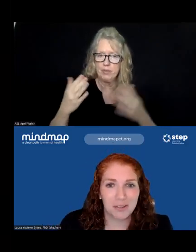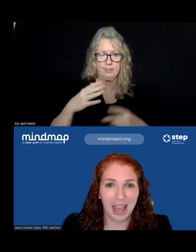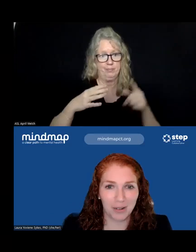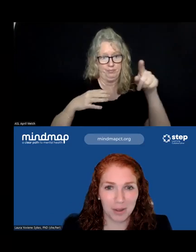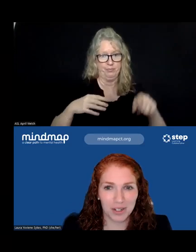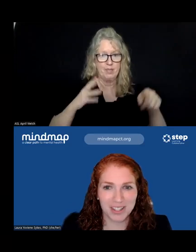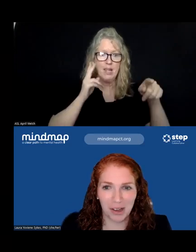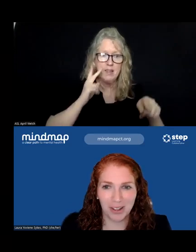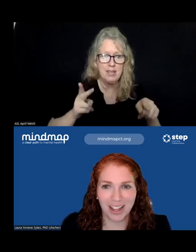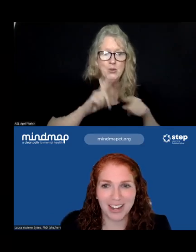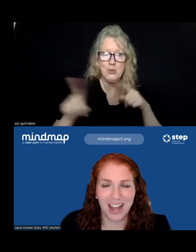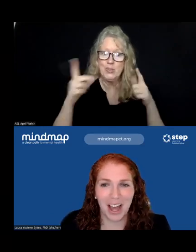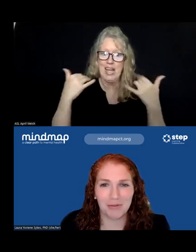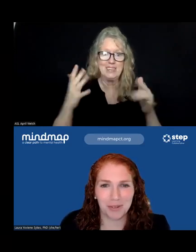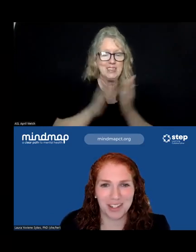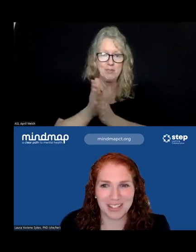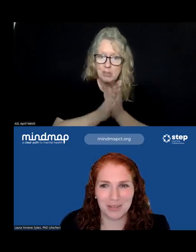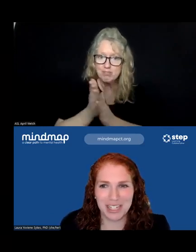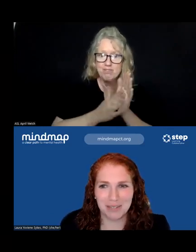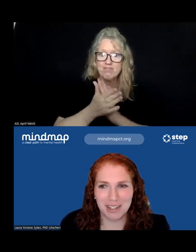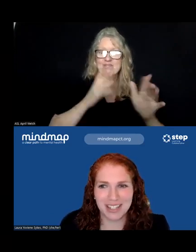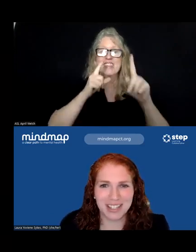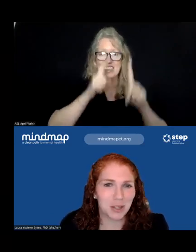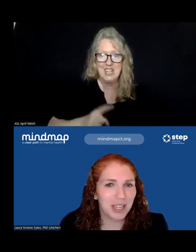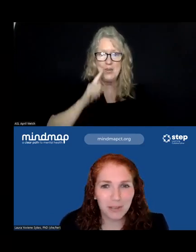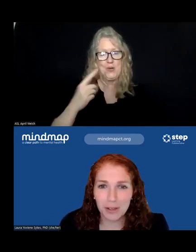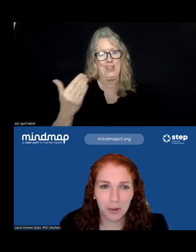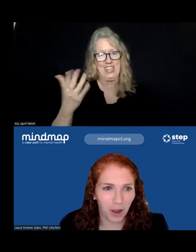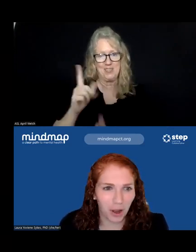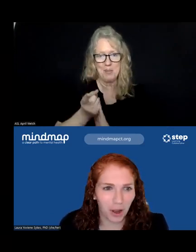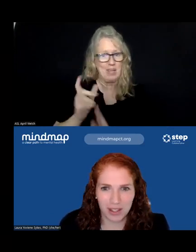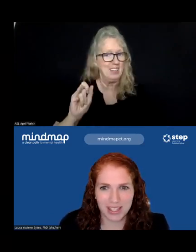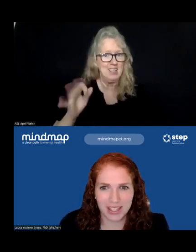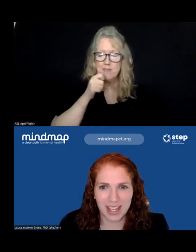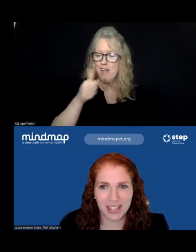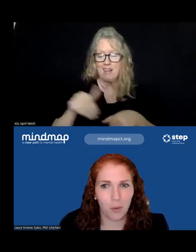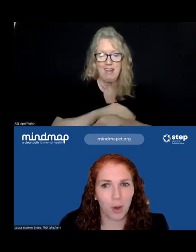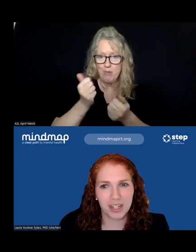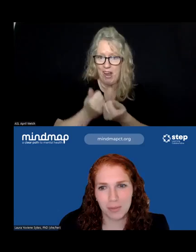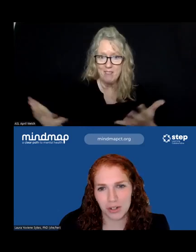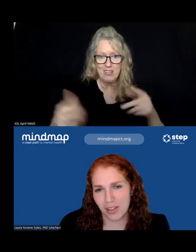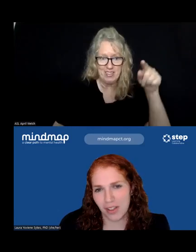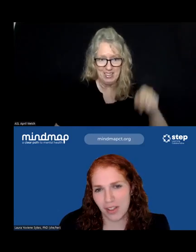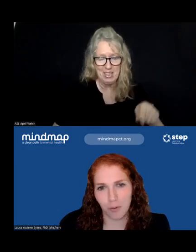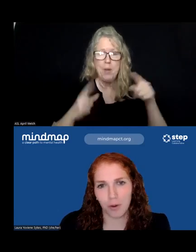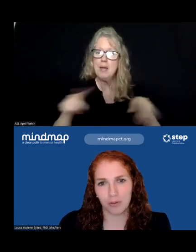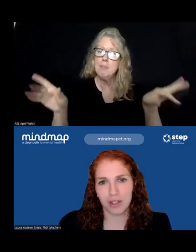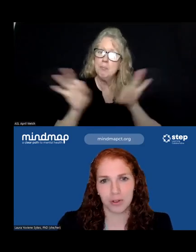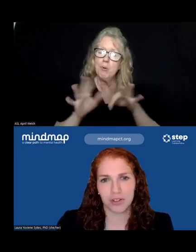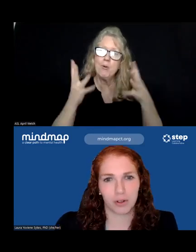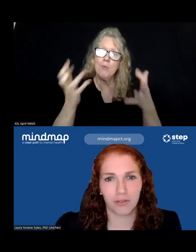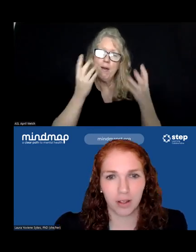can see we have an ambitious outline for the next 15 minutes. And so even if we don't cover all of these things, I wanted to make sure that the info